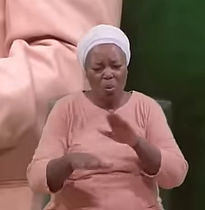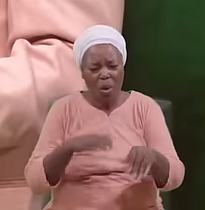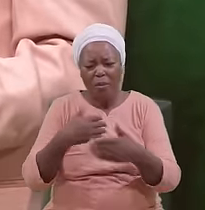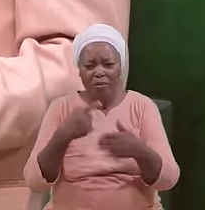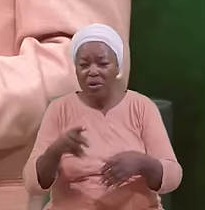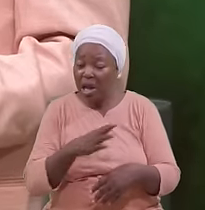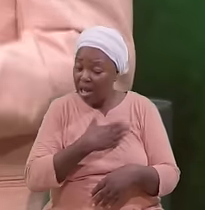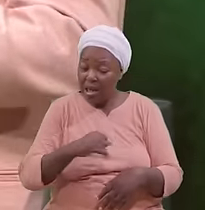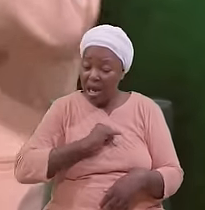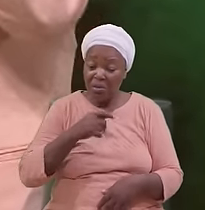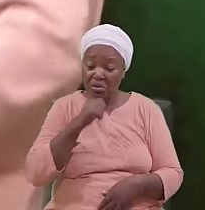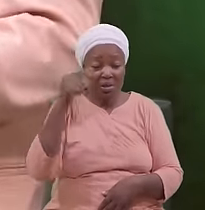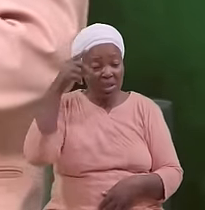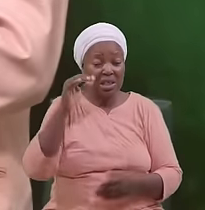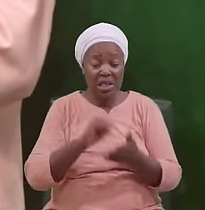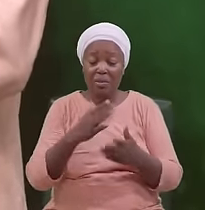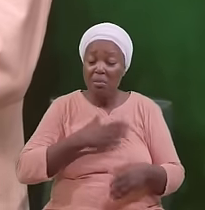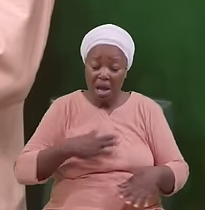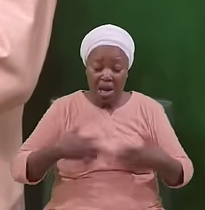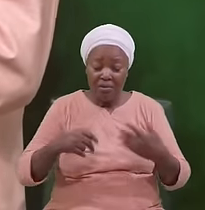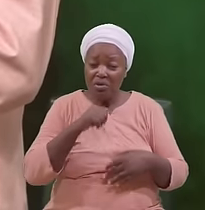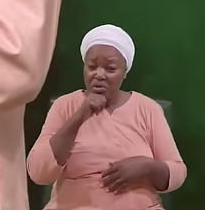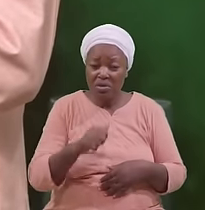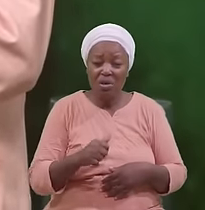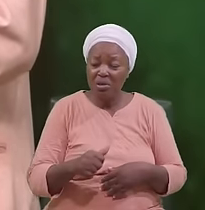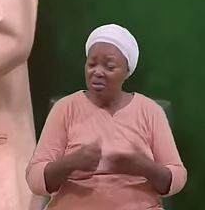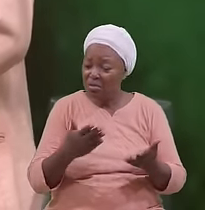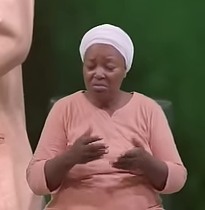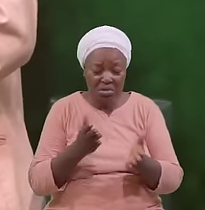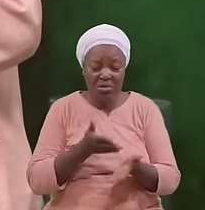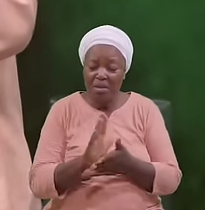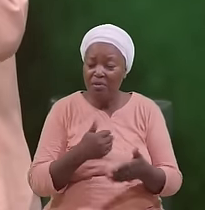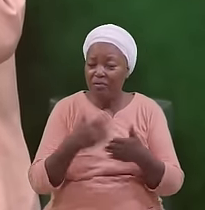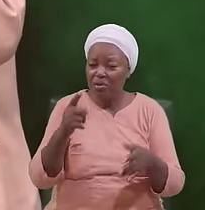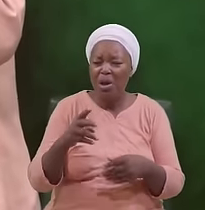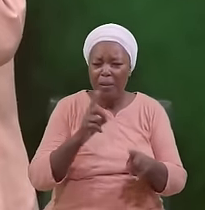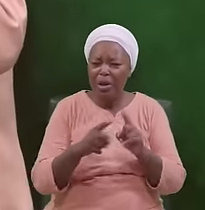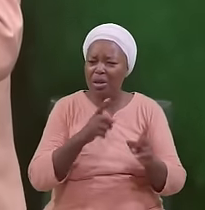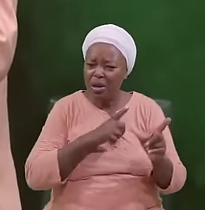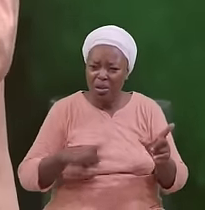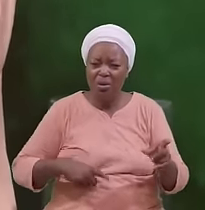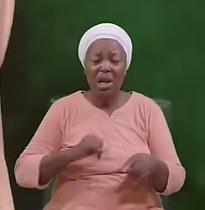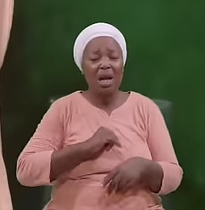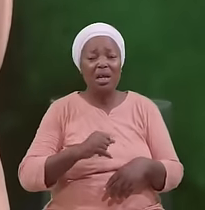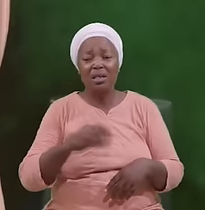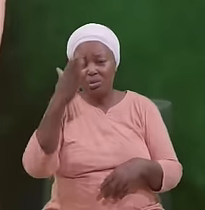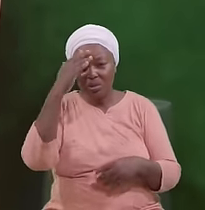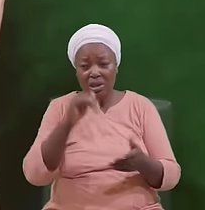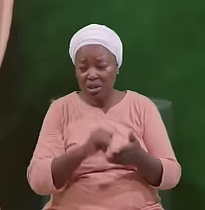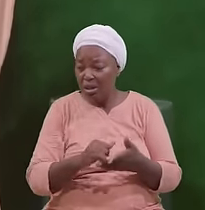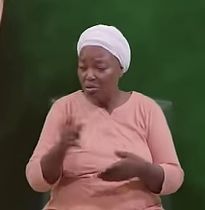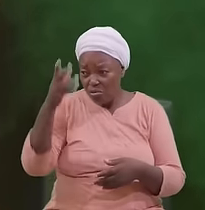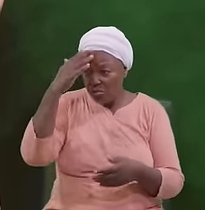wasn't thinking that, you know, my life will stop at this time. God, have you looked at my family? There's no